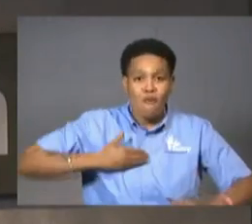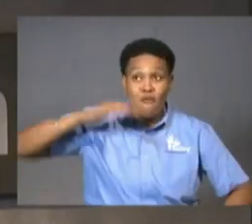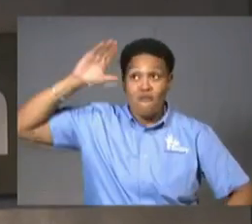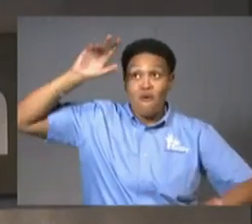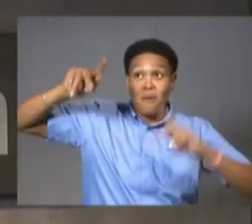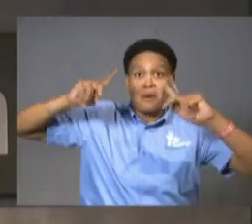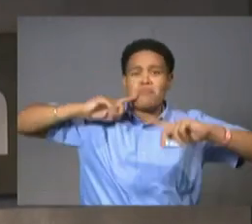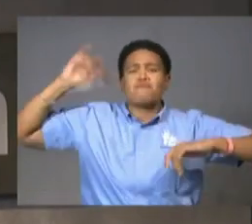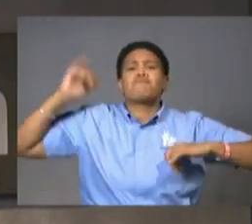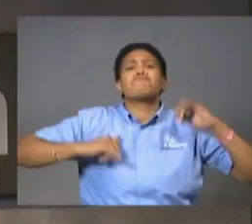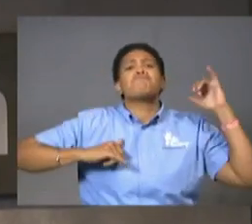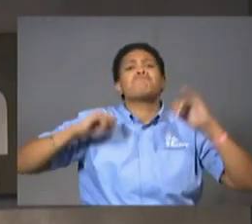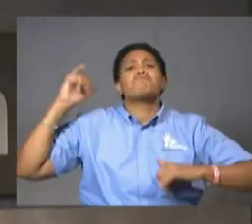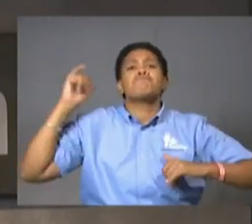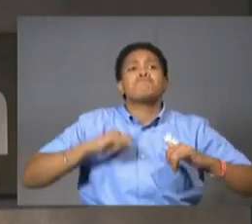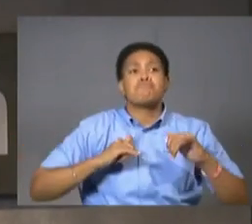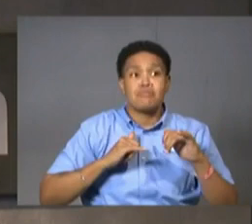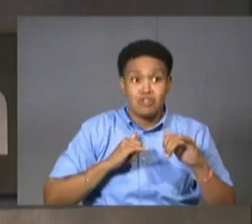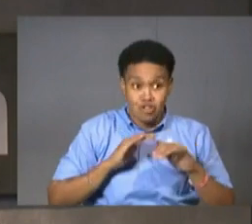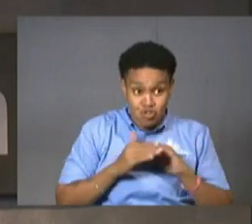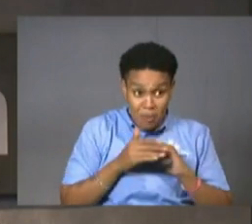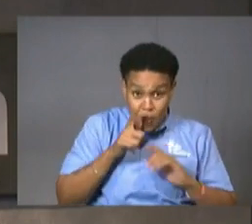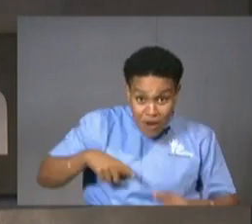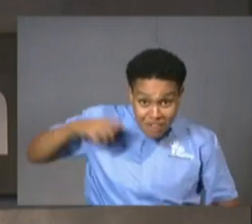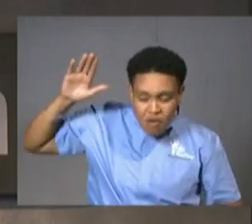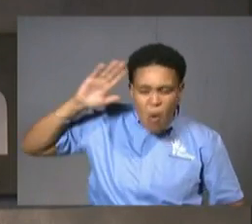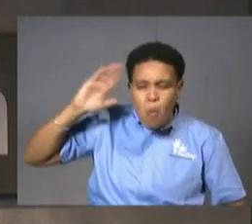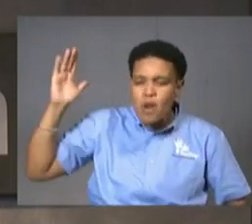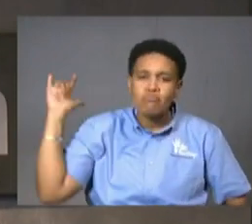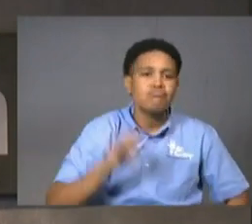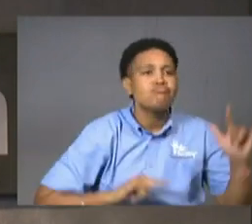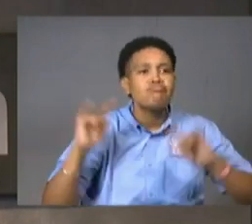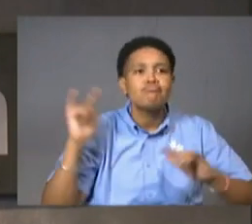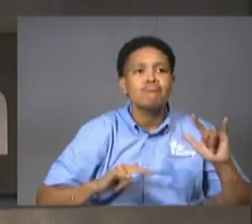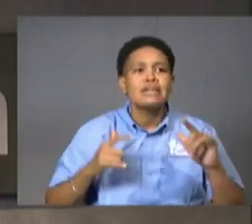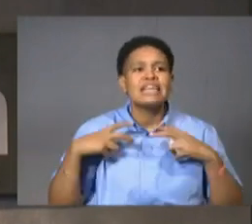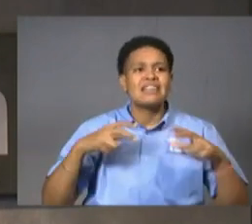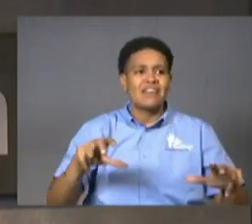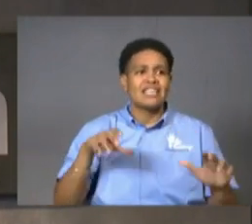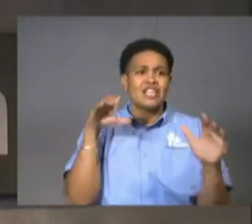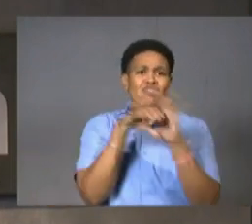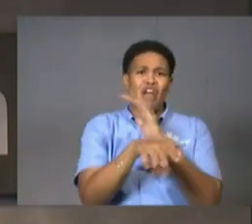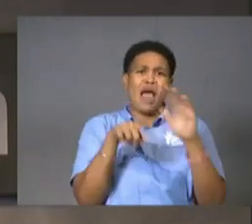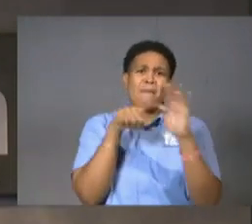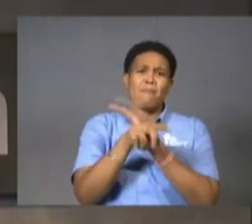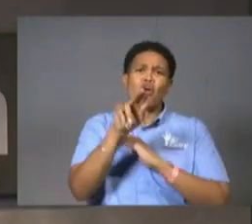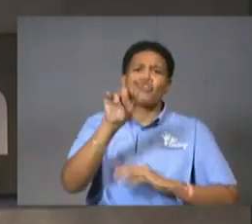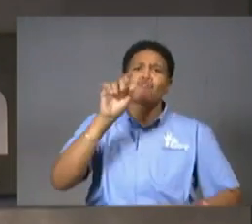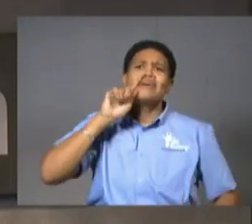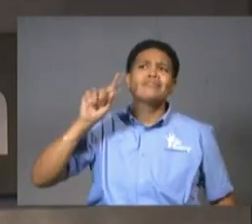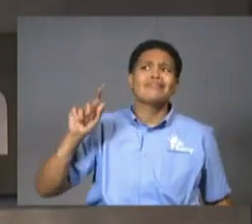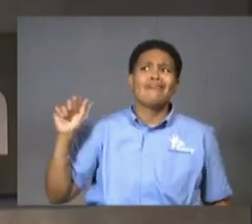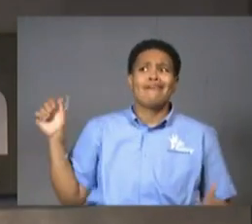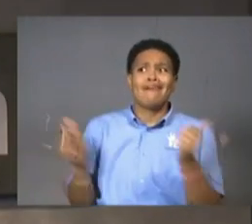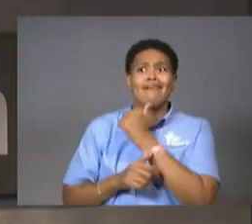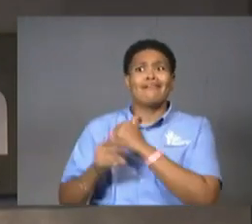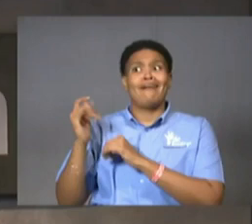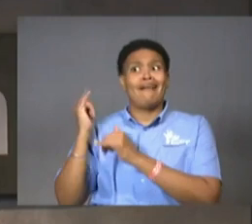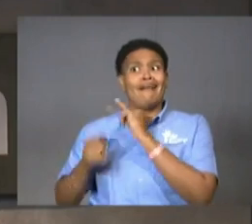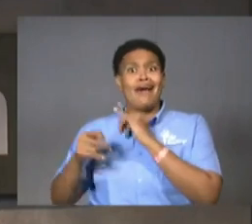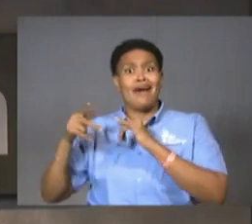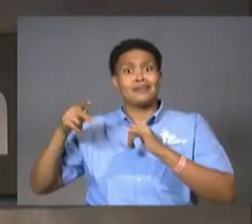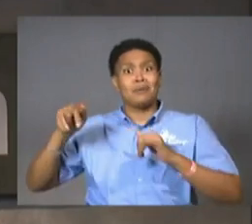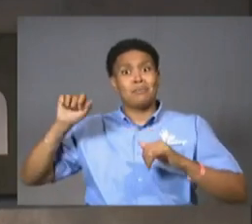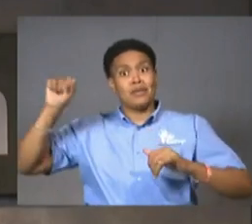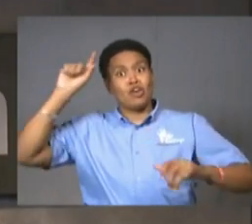to come in here and invest. The crime murder rate under the last PNP government was significantly lower than it has been